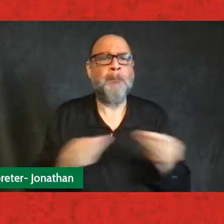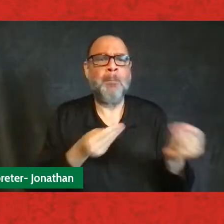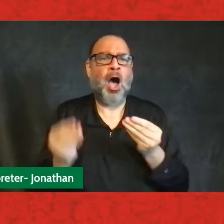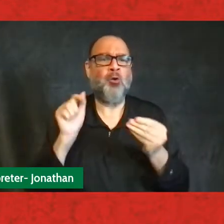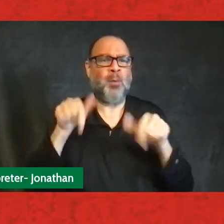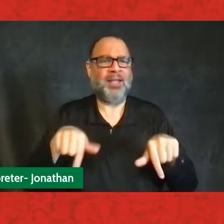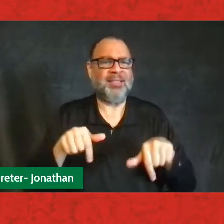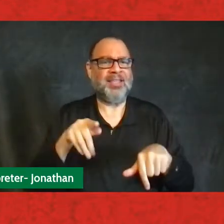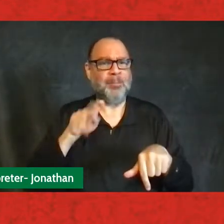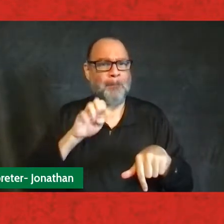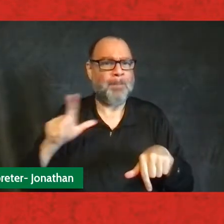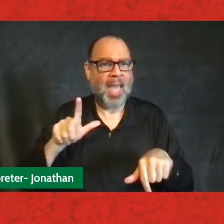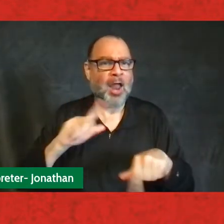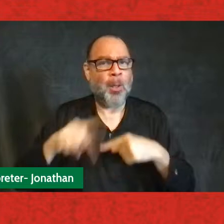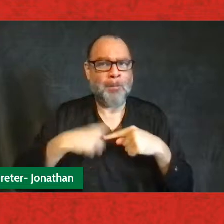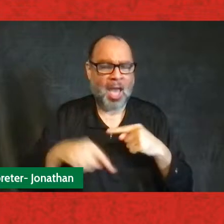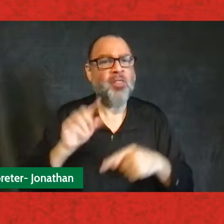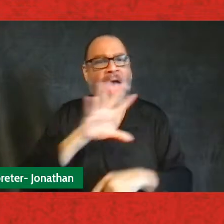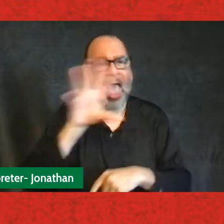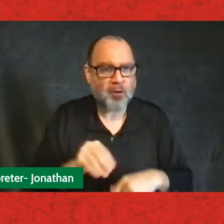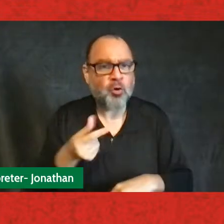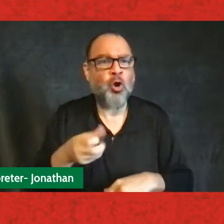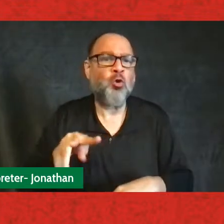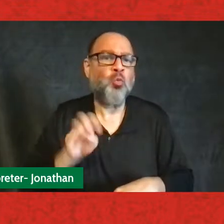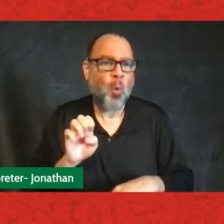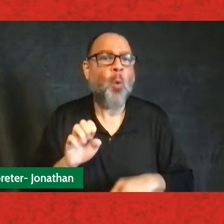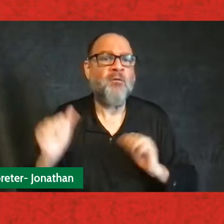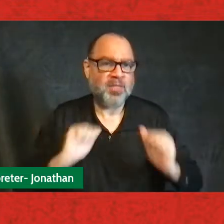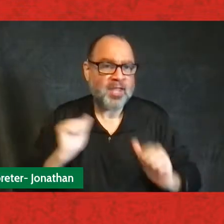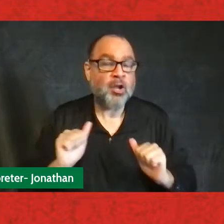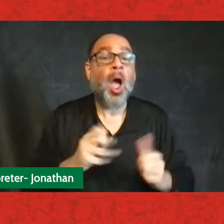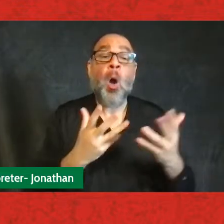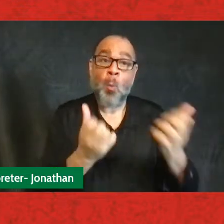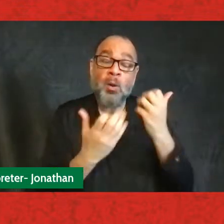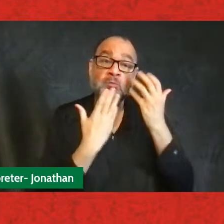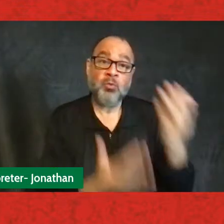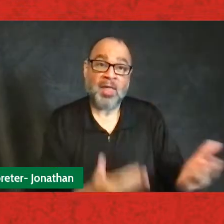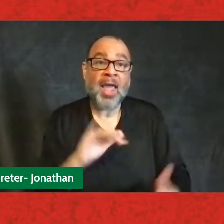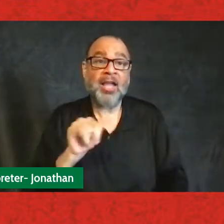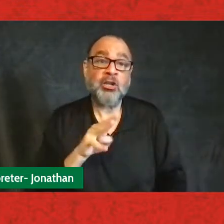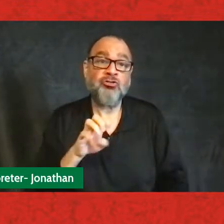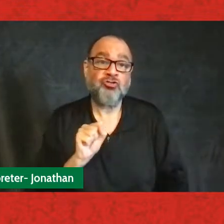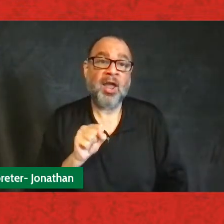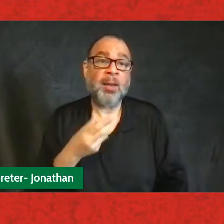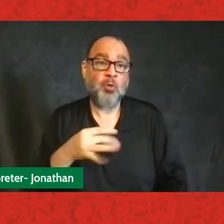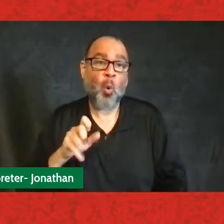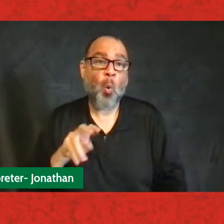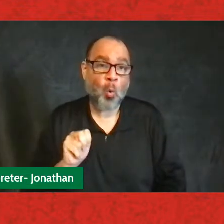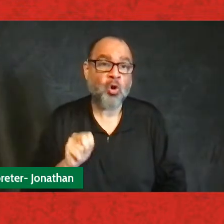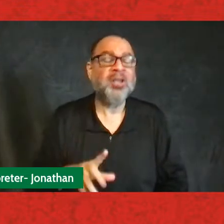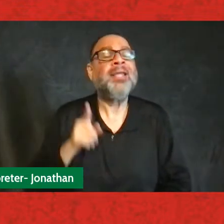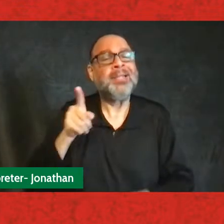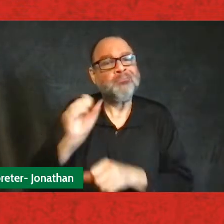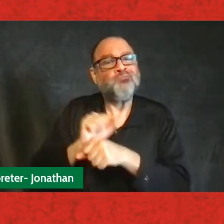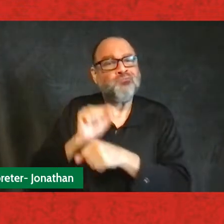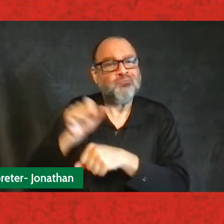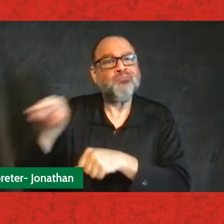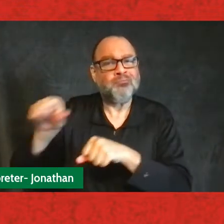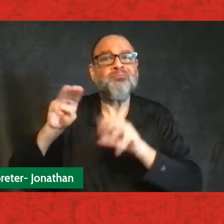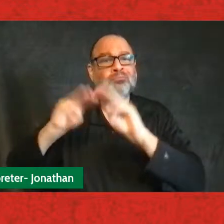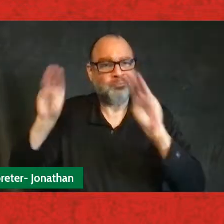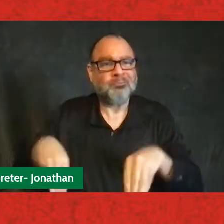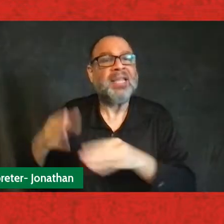I also want to send out a special thanks to James Horton, Vice President, Education and Engagement at the Museum of the City of New